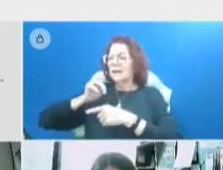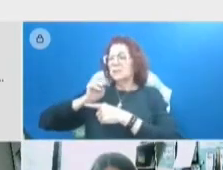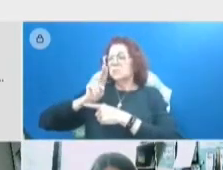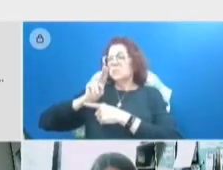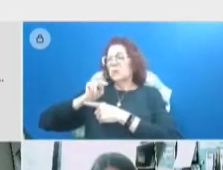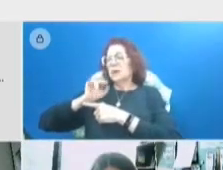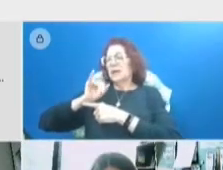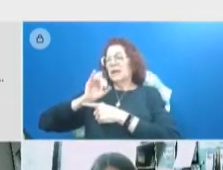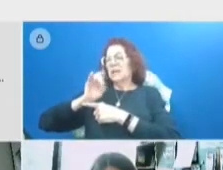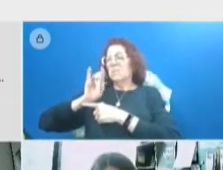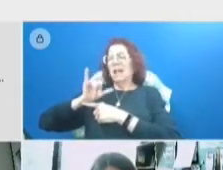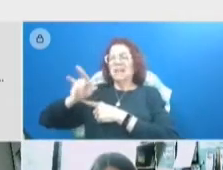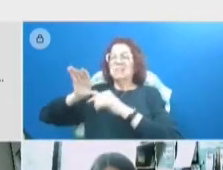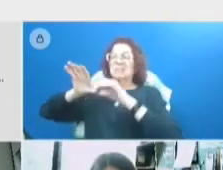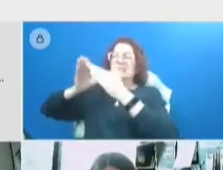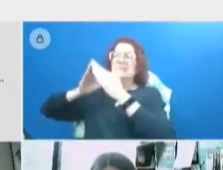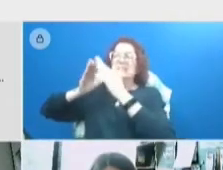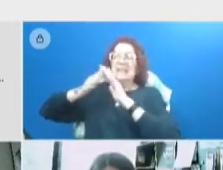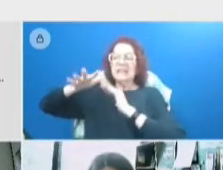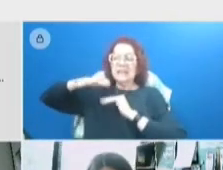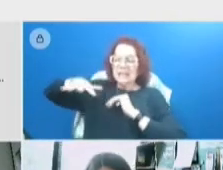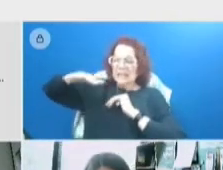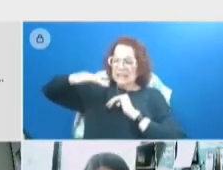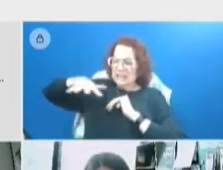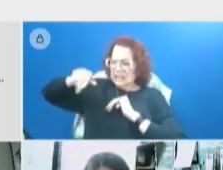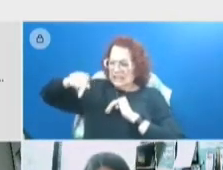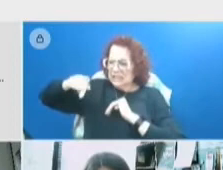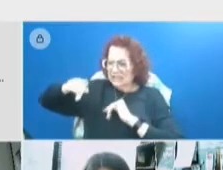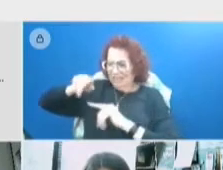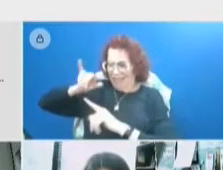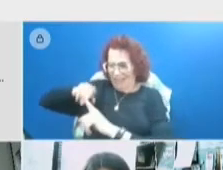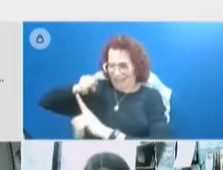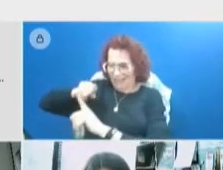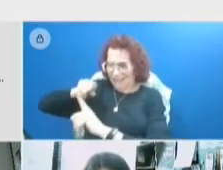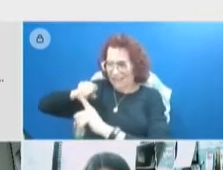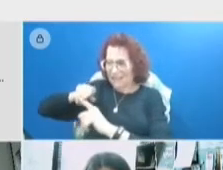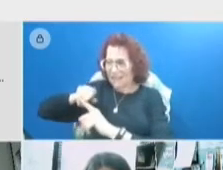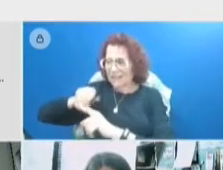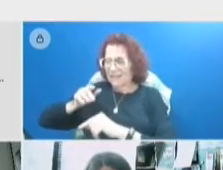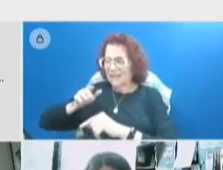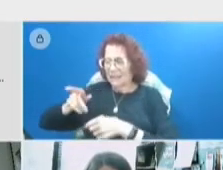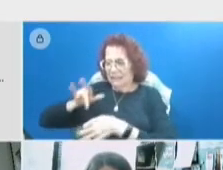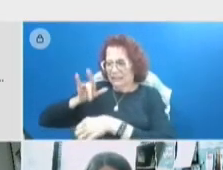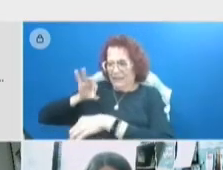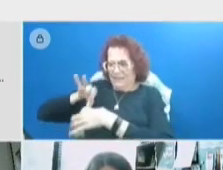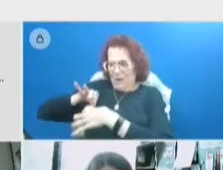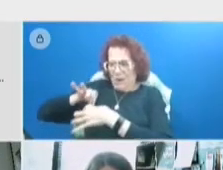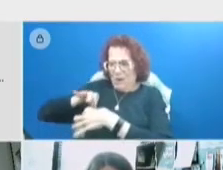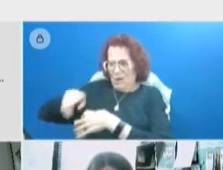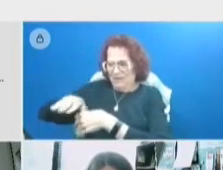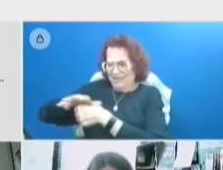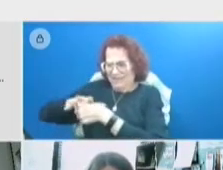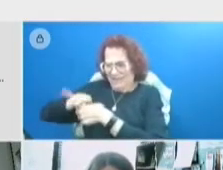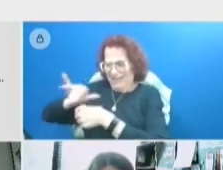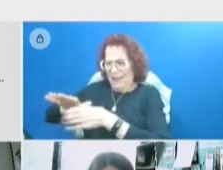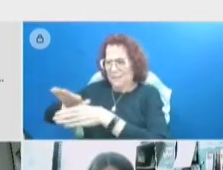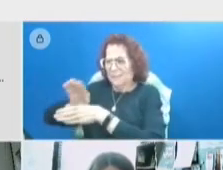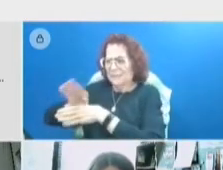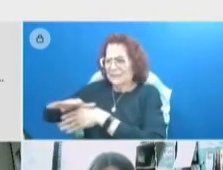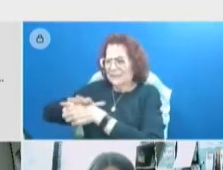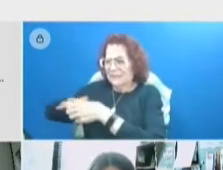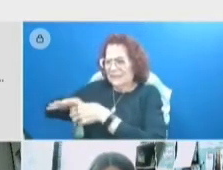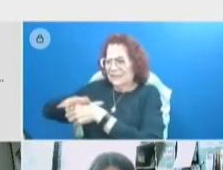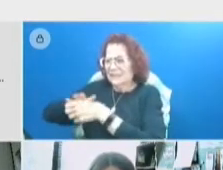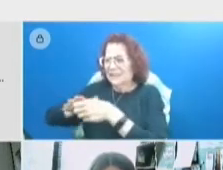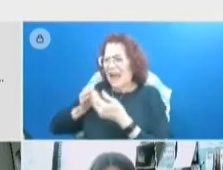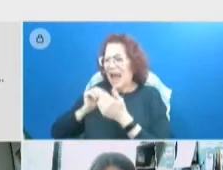high density early voting site. So I'm just trying to understand how that term got inserted. Is that the way